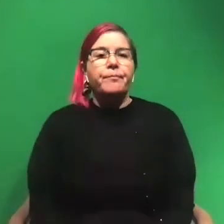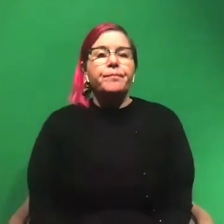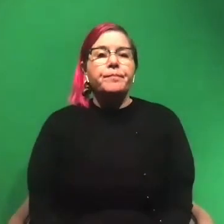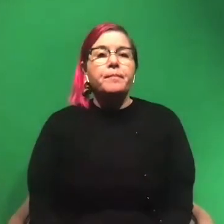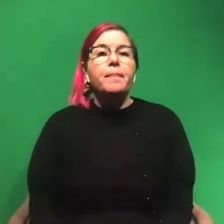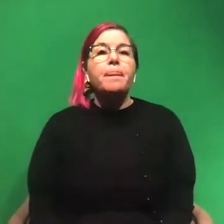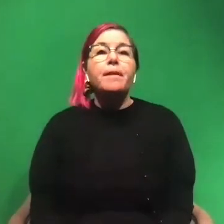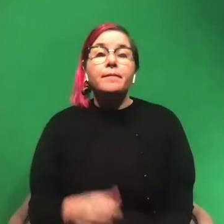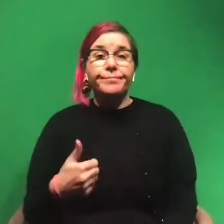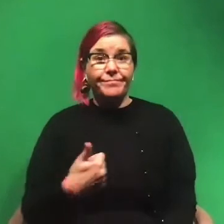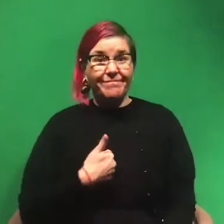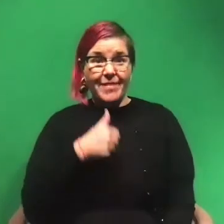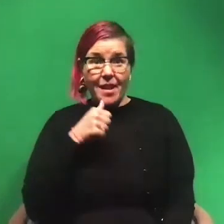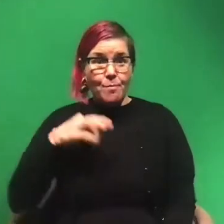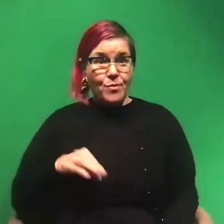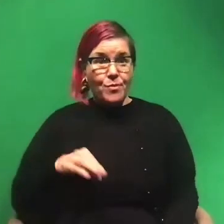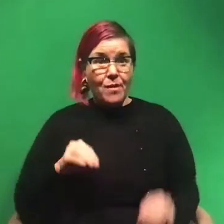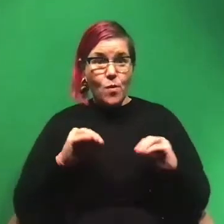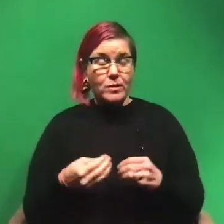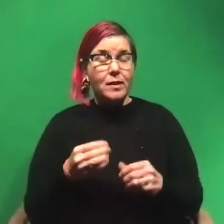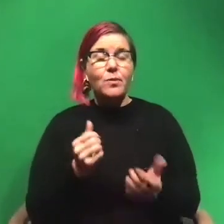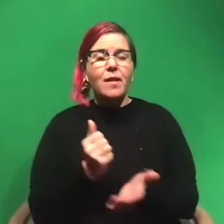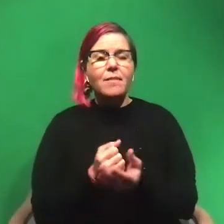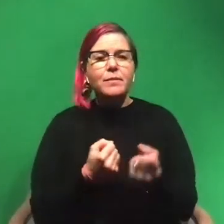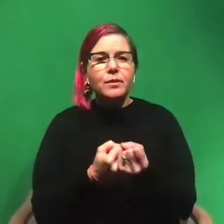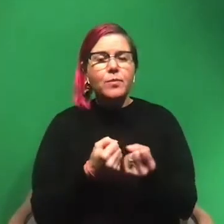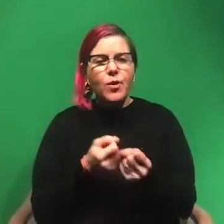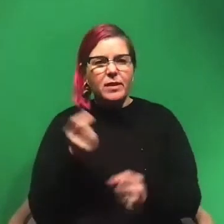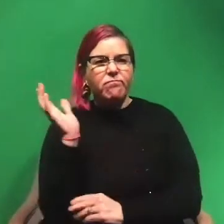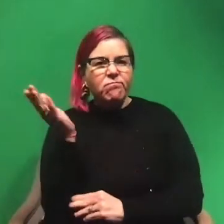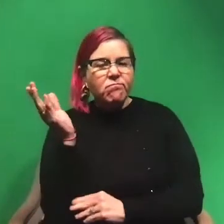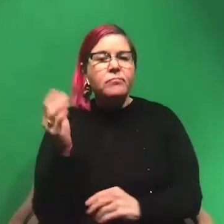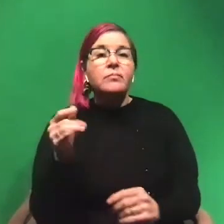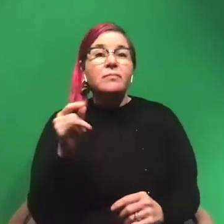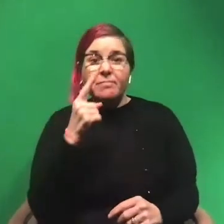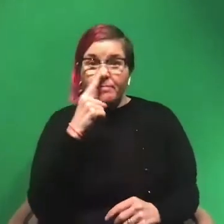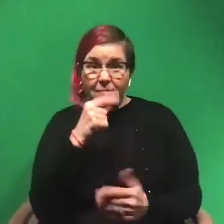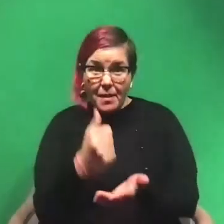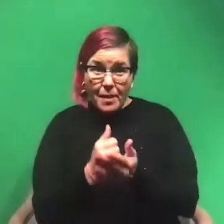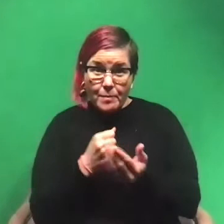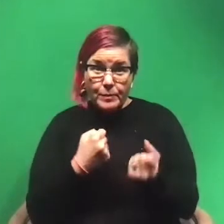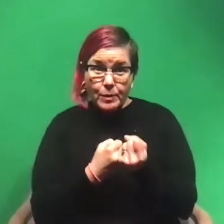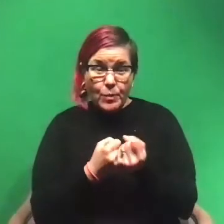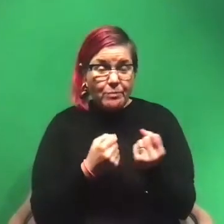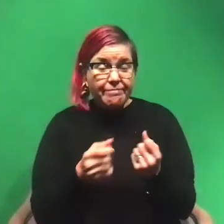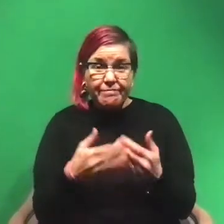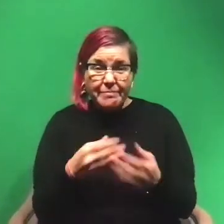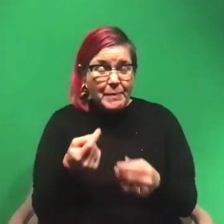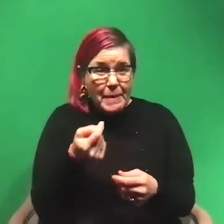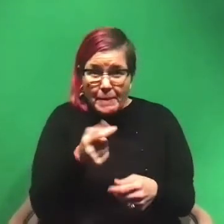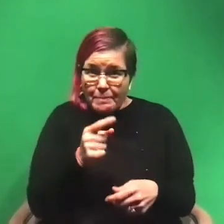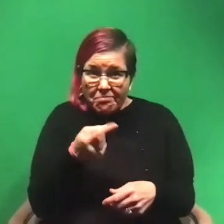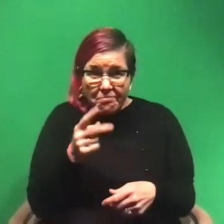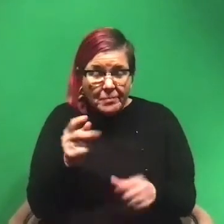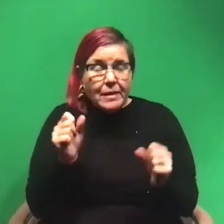a non-profit organization that helps support these sessions. And so if you can help support us at all, even a little bit really helps. You can do